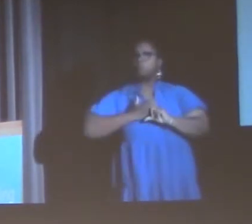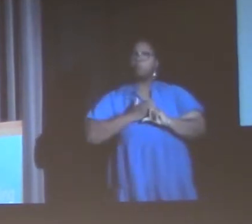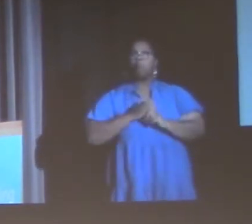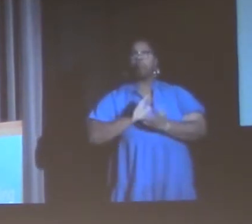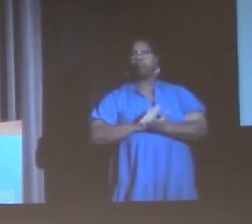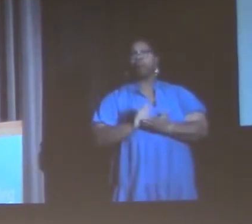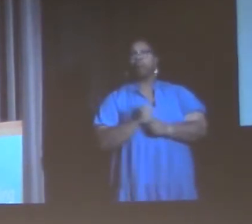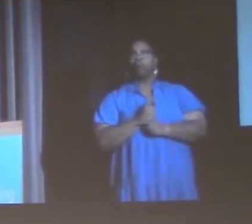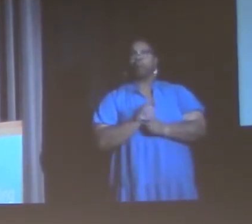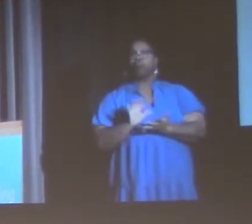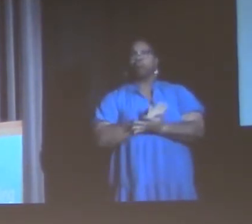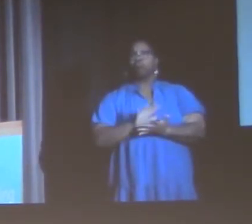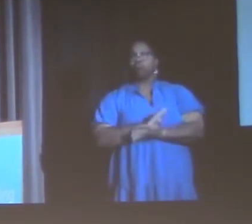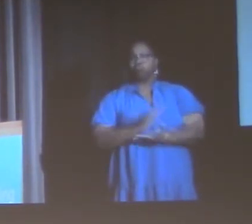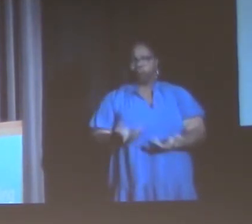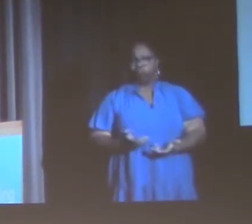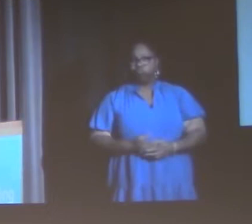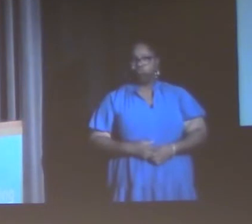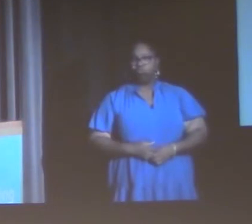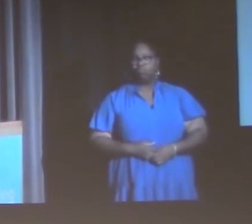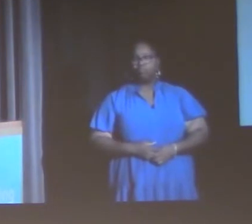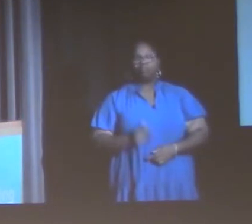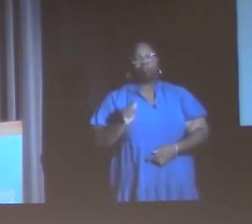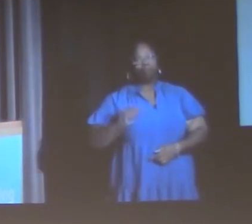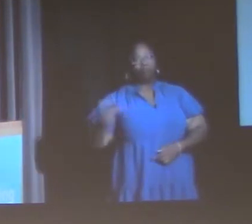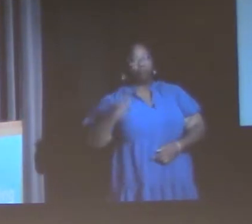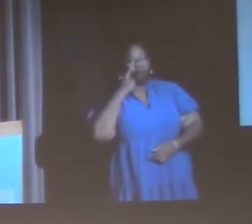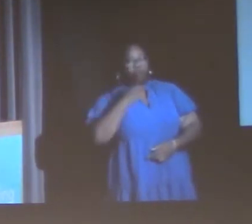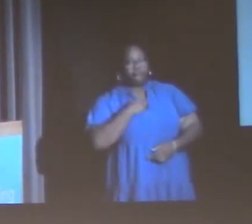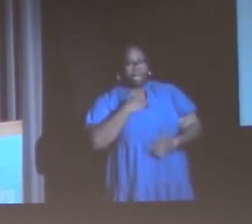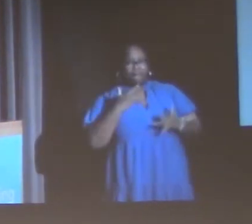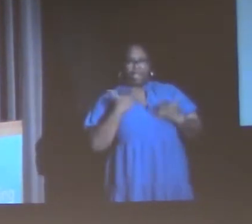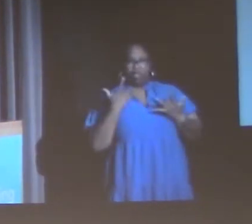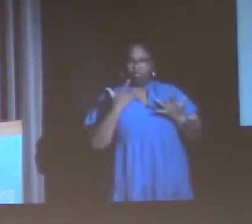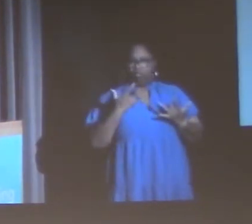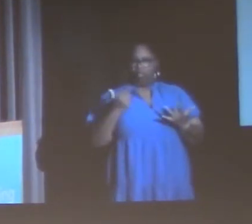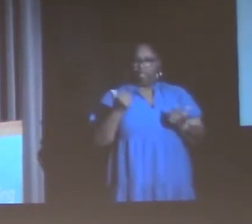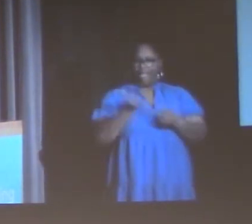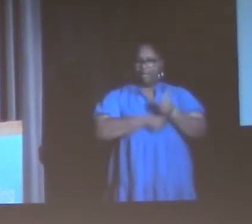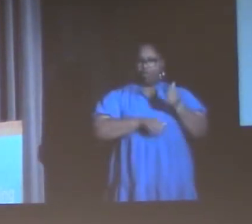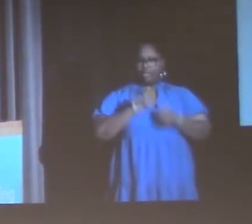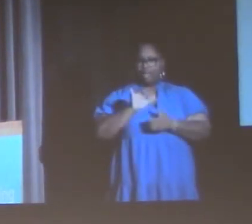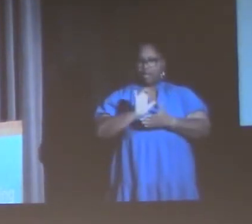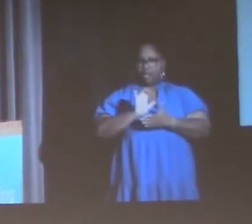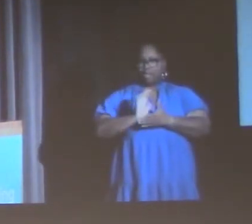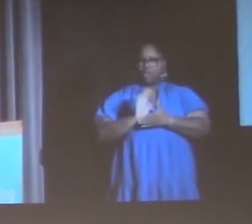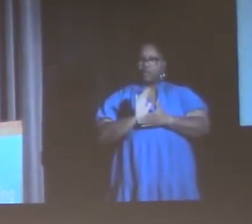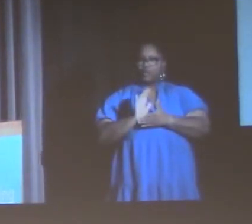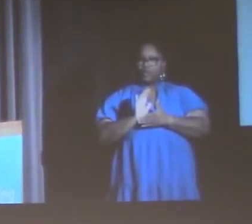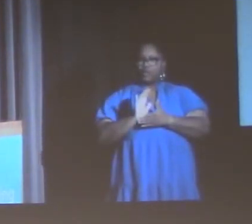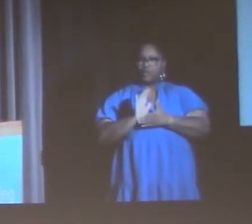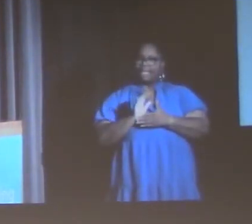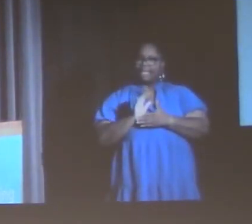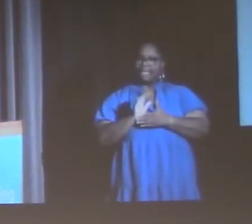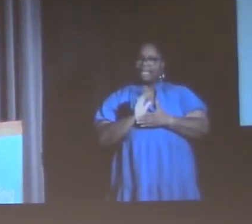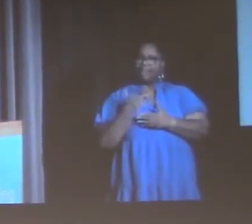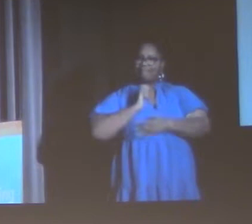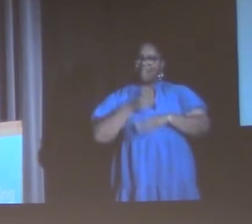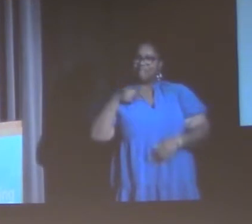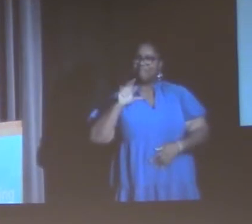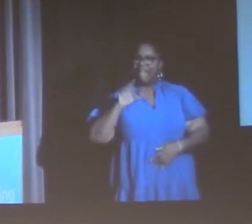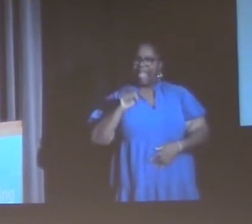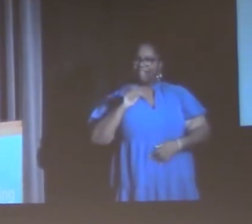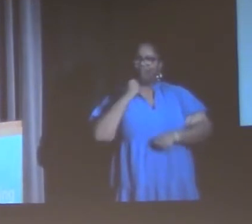And for me, like, I feel like every documentary is grounded in like a pact, right? Like we make a pact, we propose a pact to